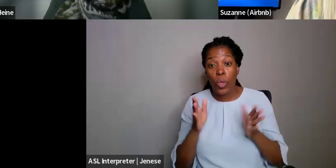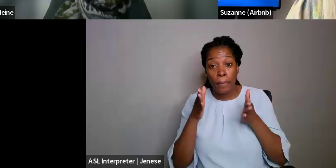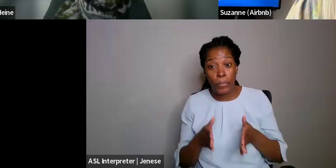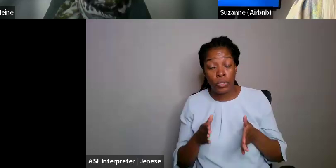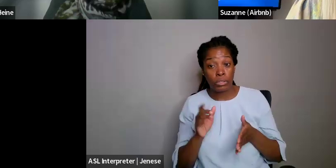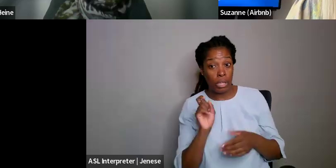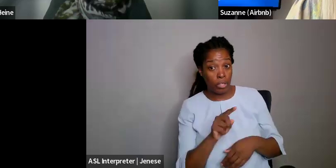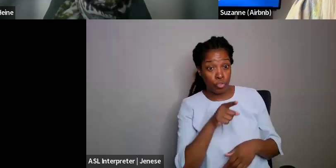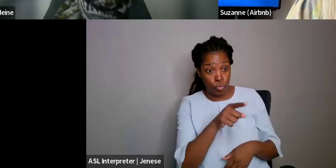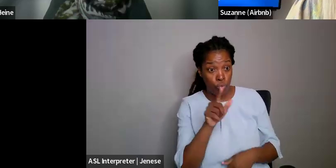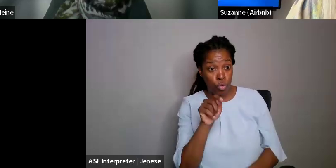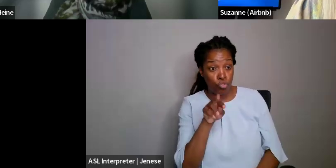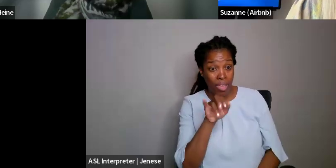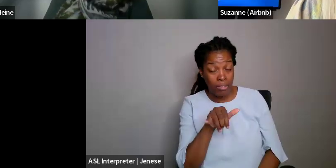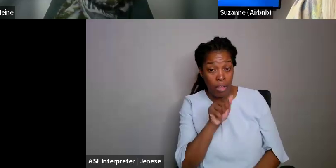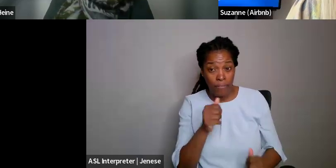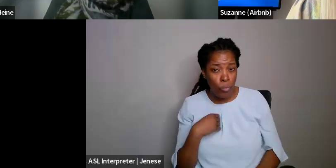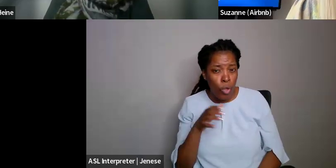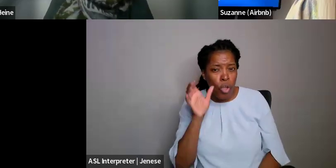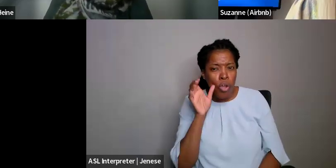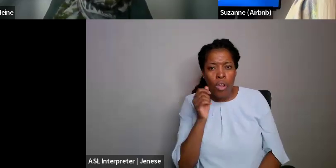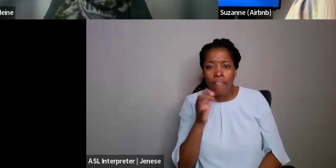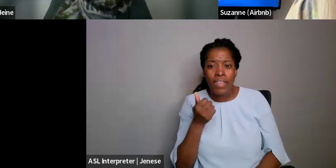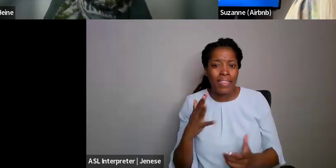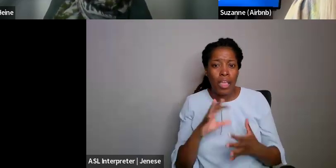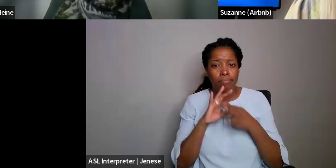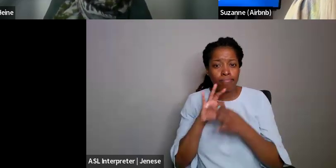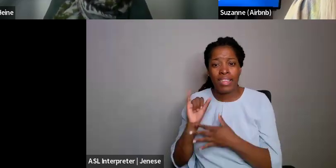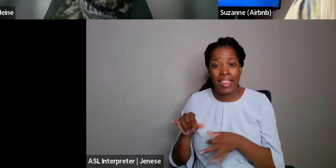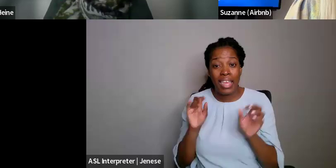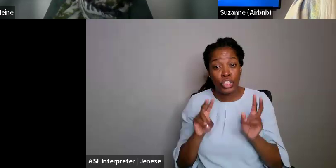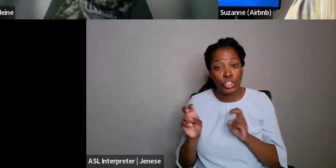host, you've heard of anything on this issue or anything.